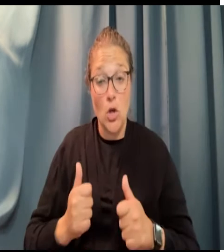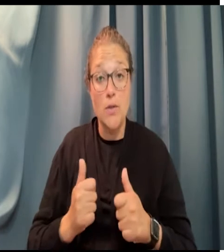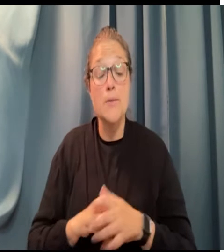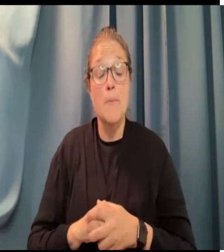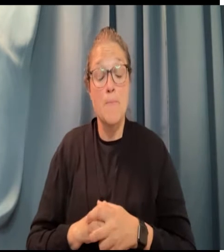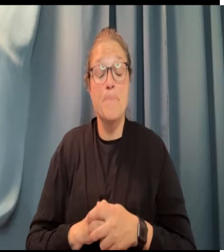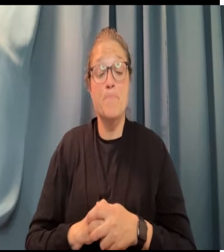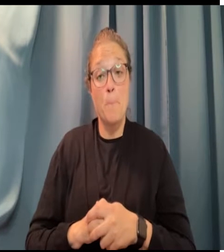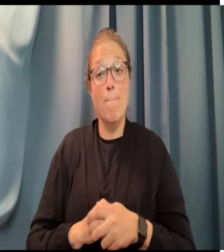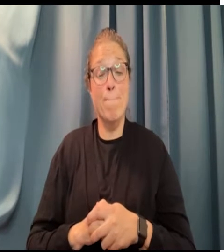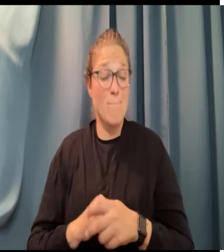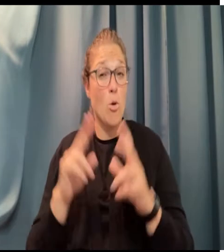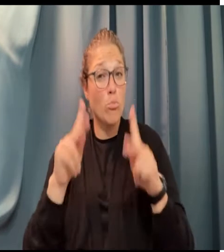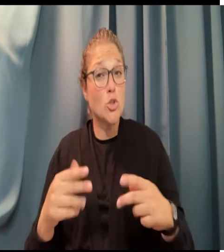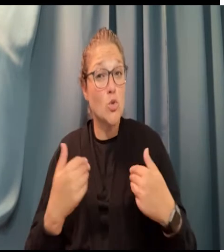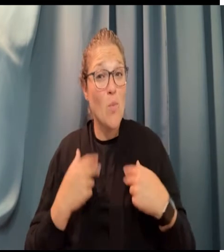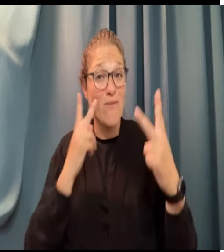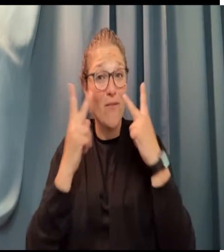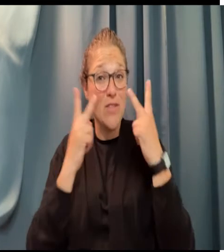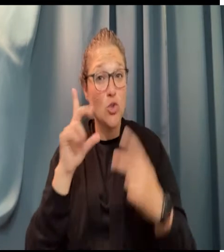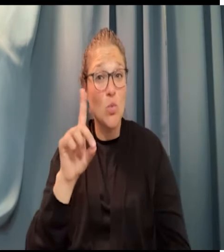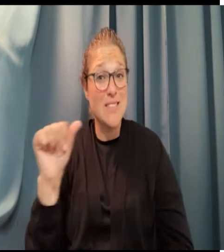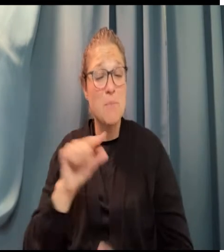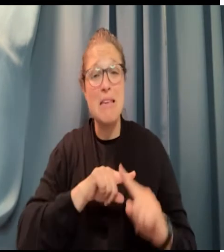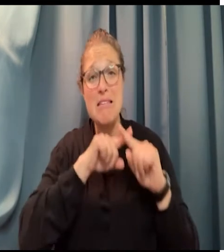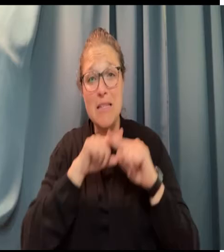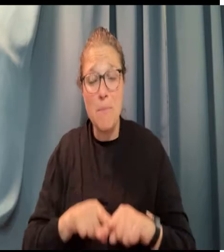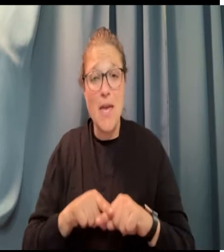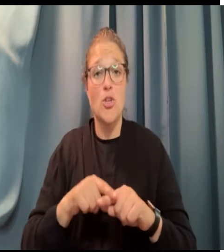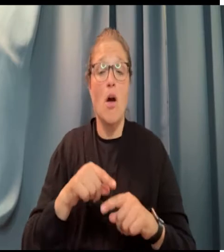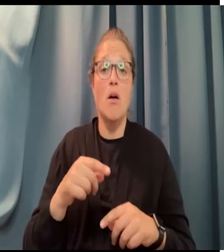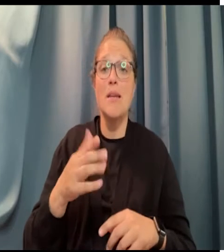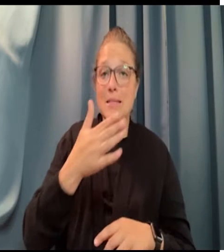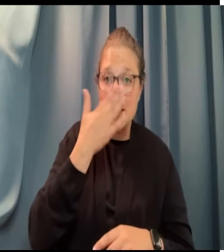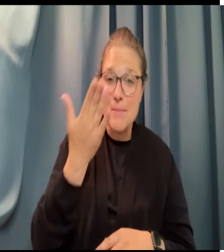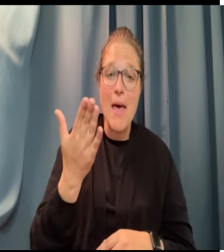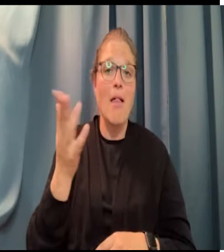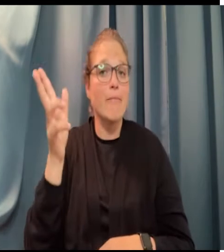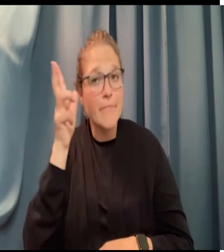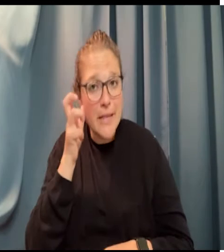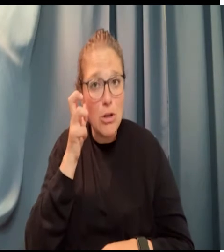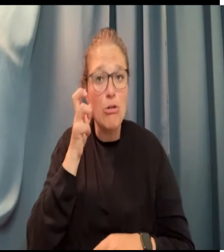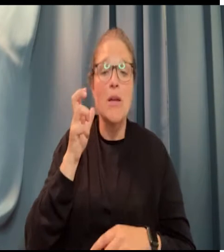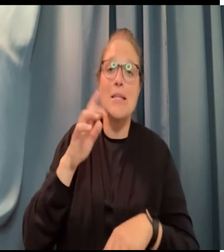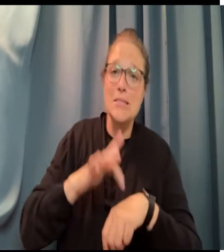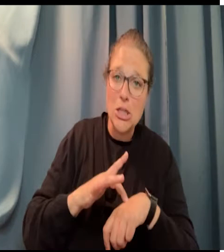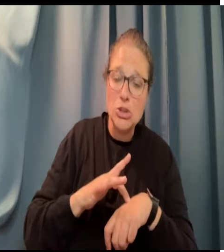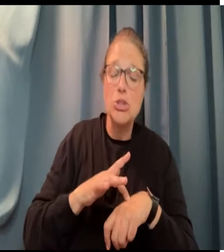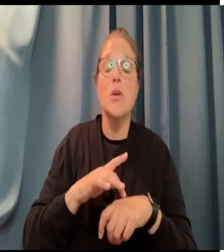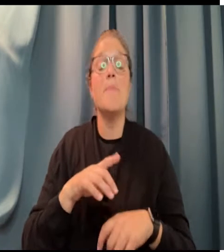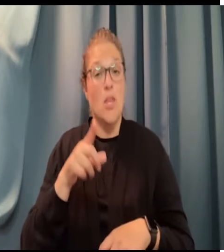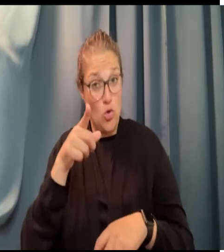visual disabilities. Someone with a visual disability relies on other senses to gather information.